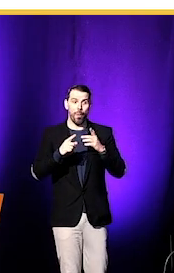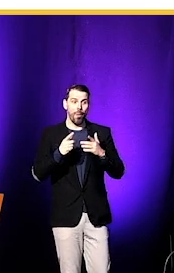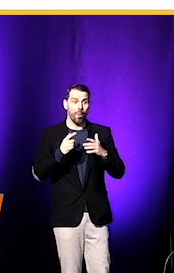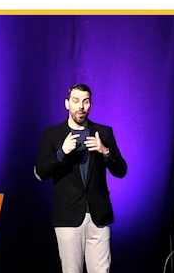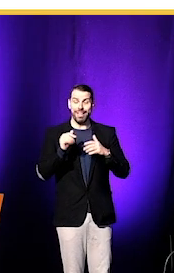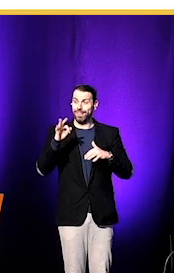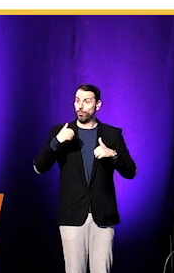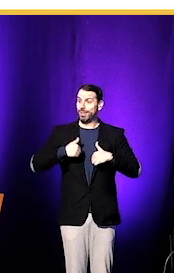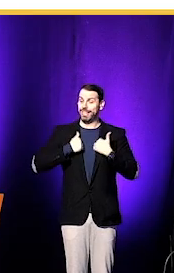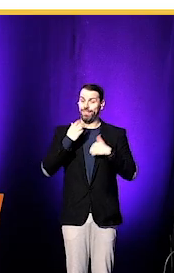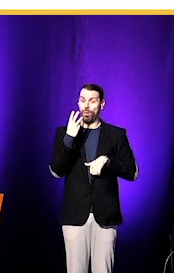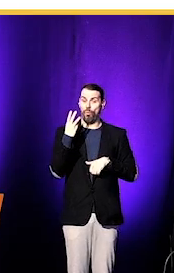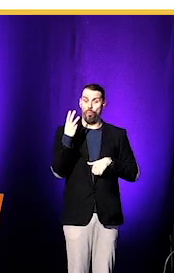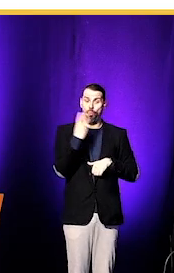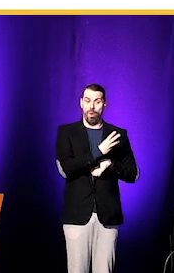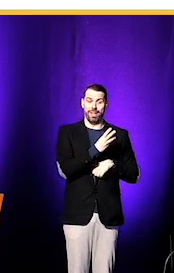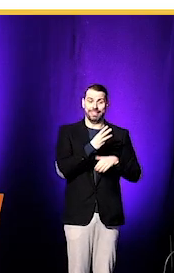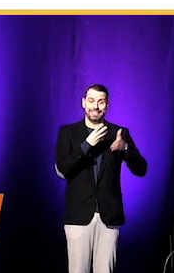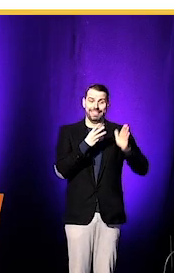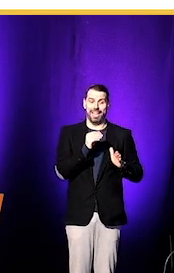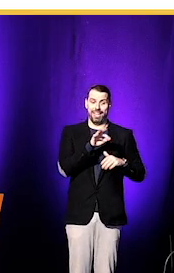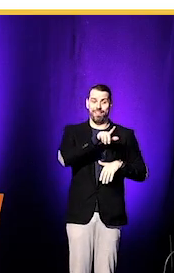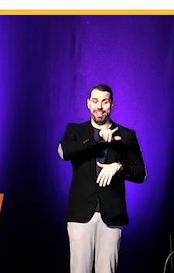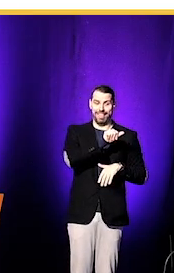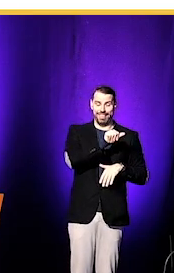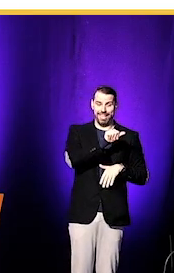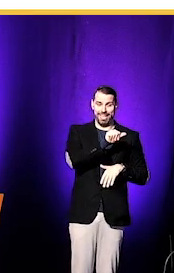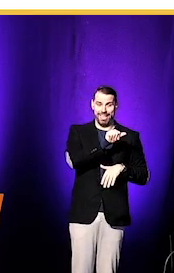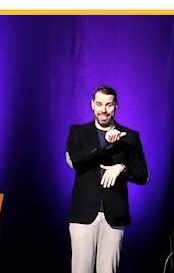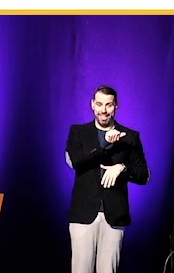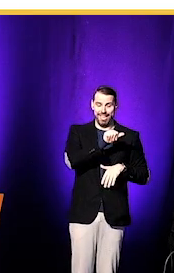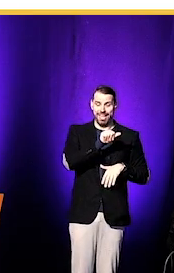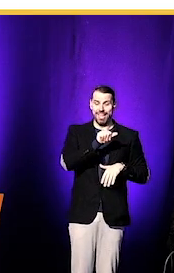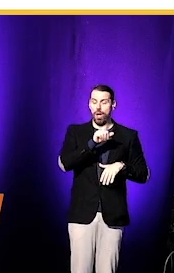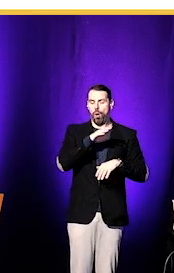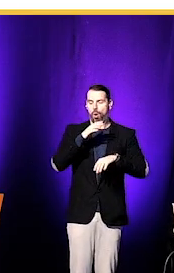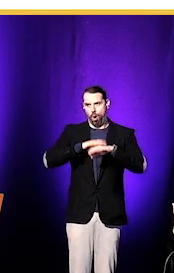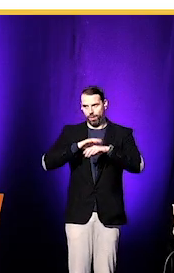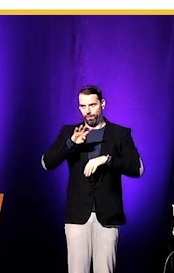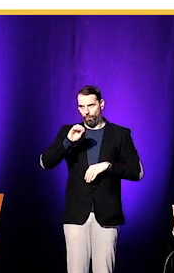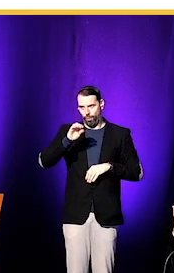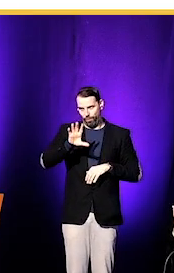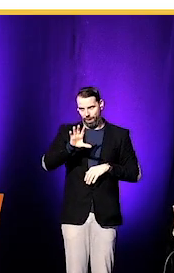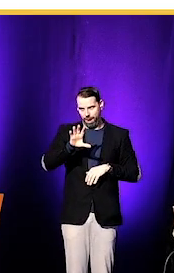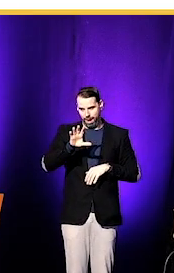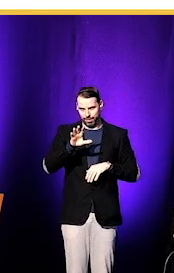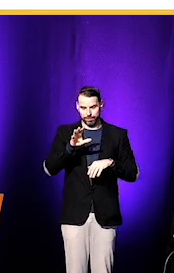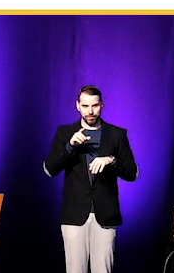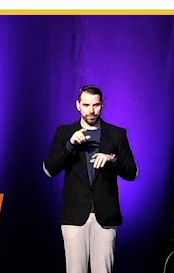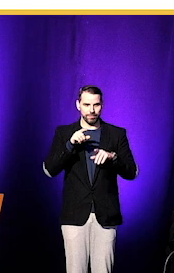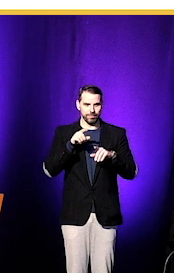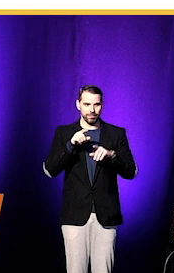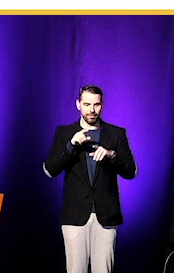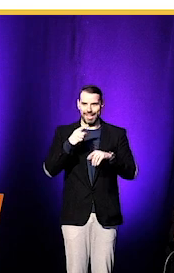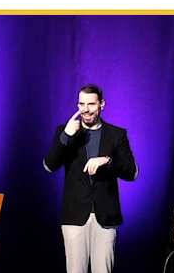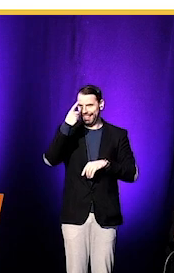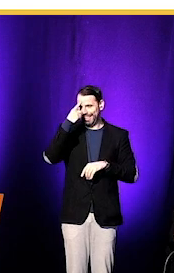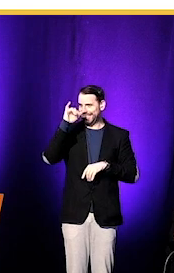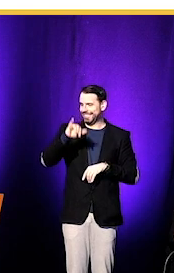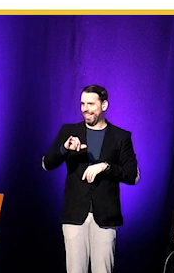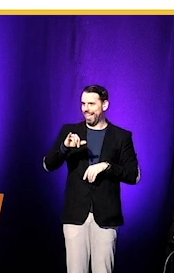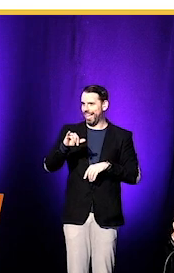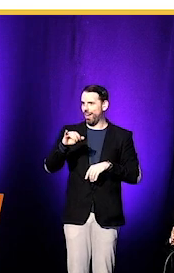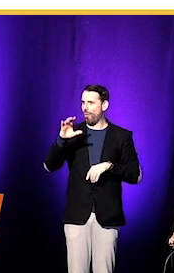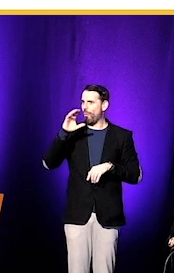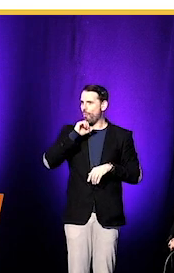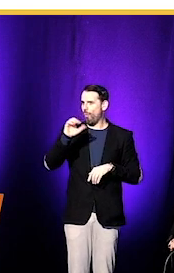LA and been most of your life on the 405 and not think about that classic SNL skit